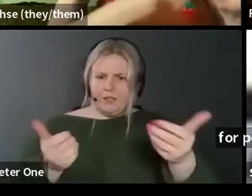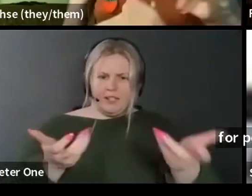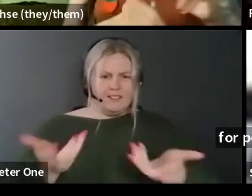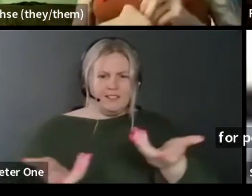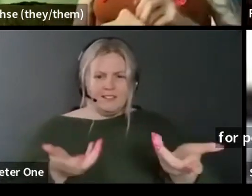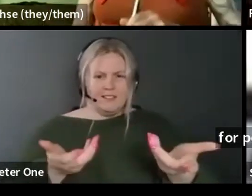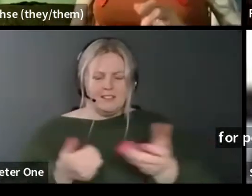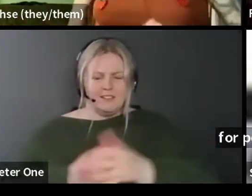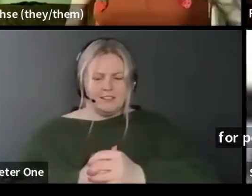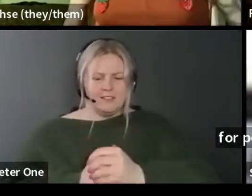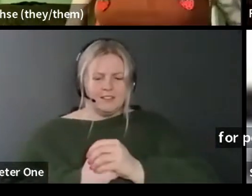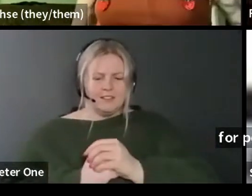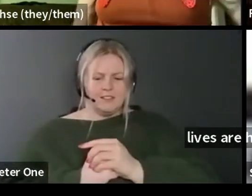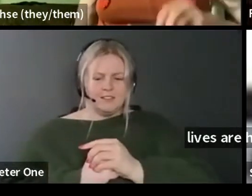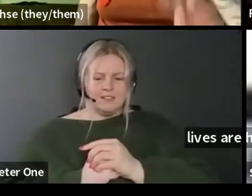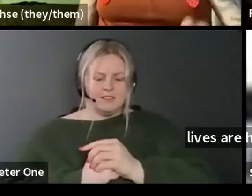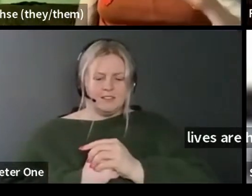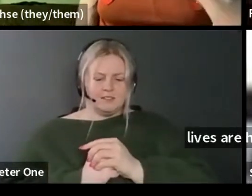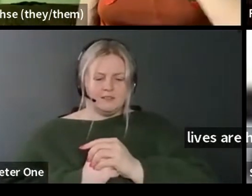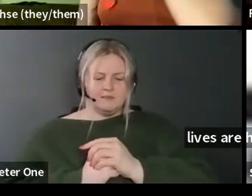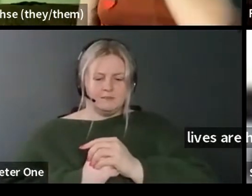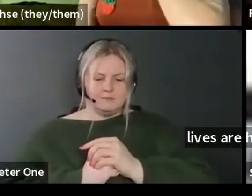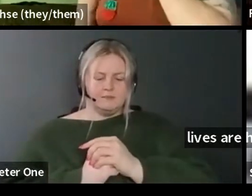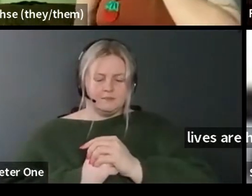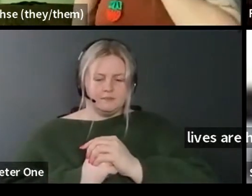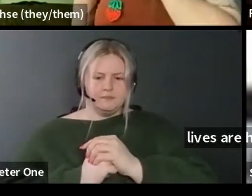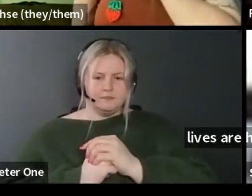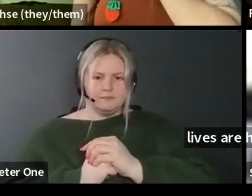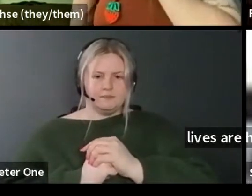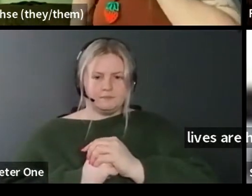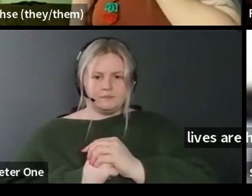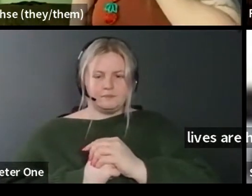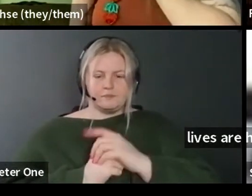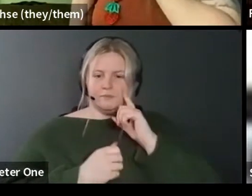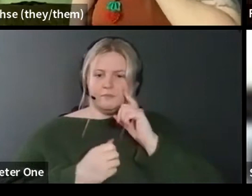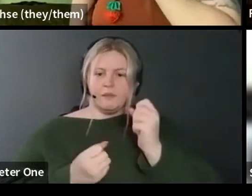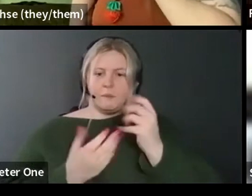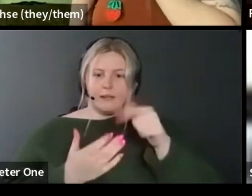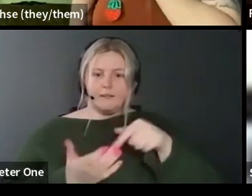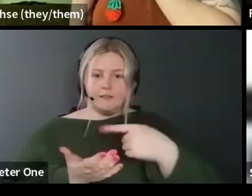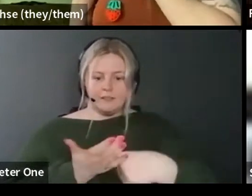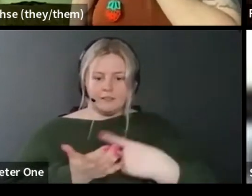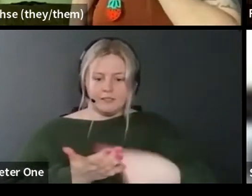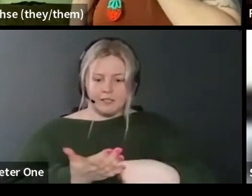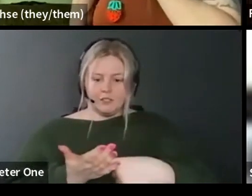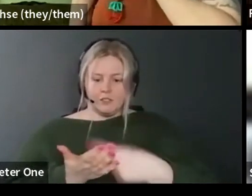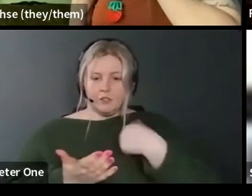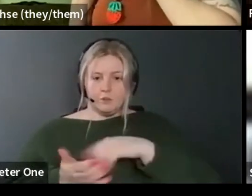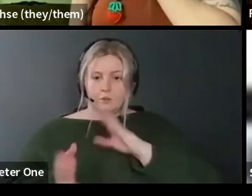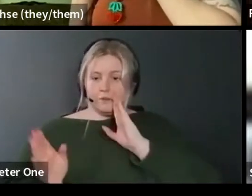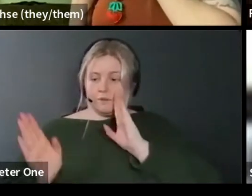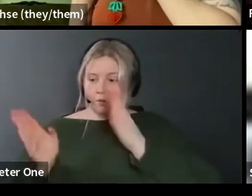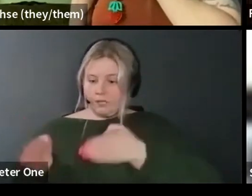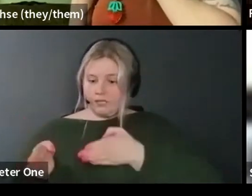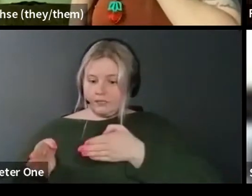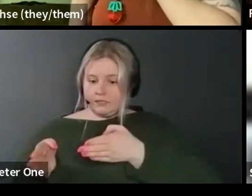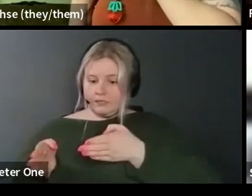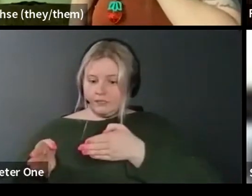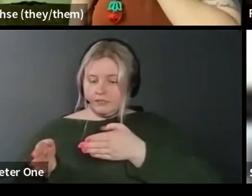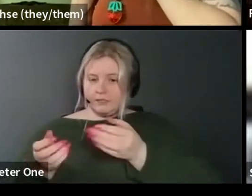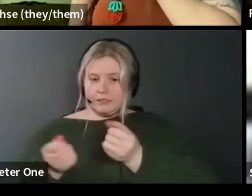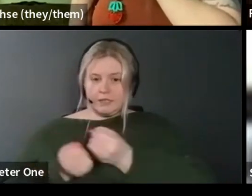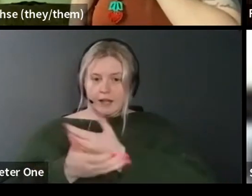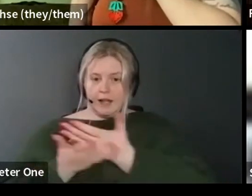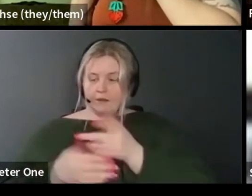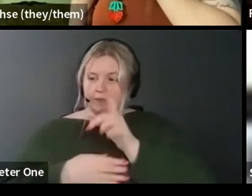you know, I really think in so many of these conversations, we almost need to move away from the idea that everything has